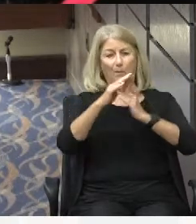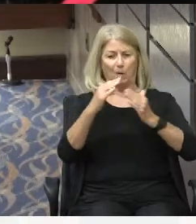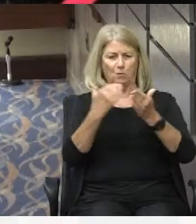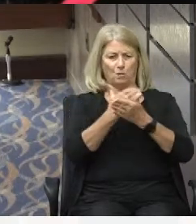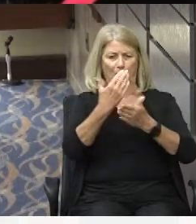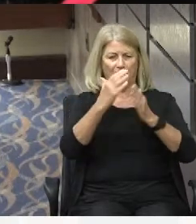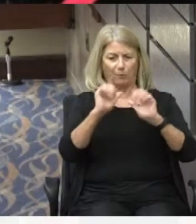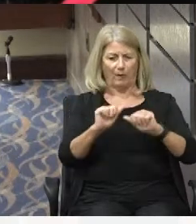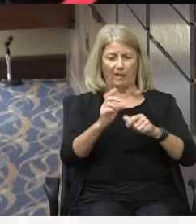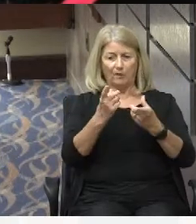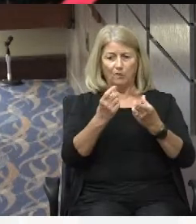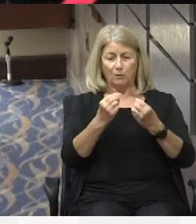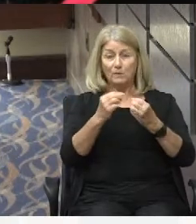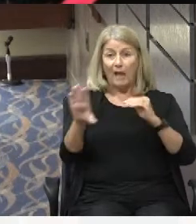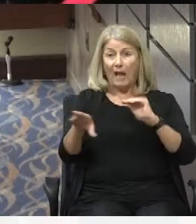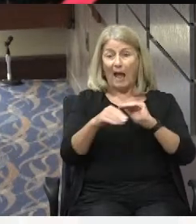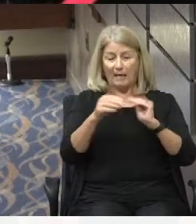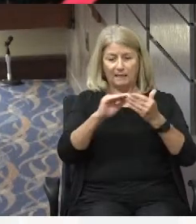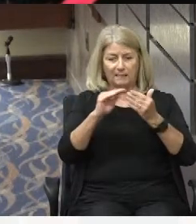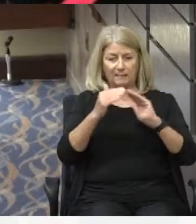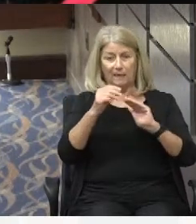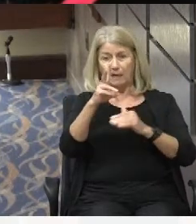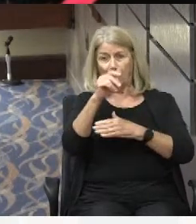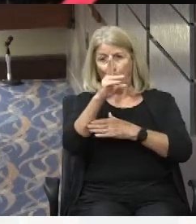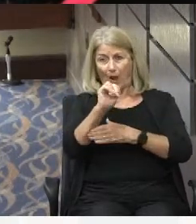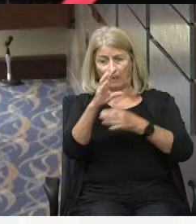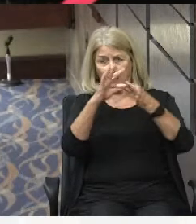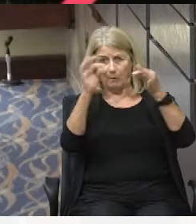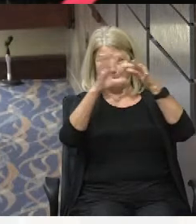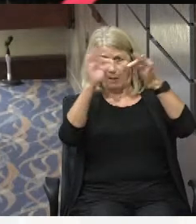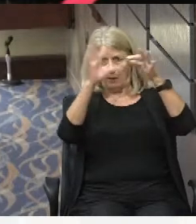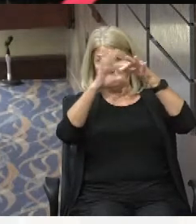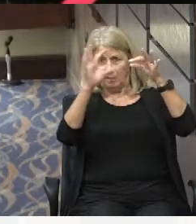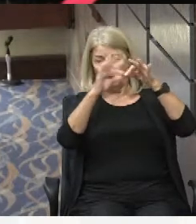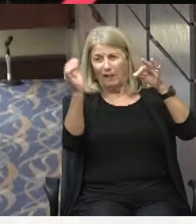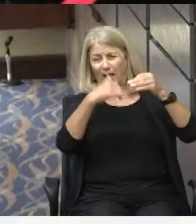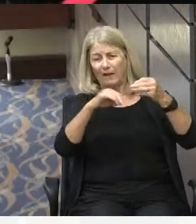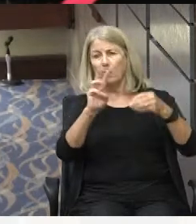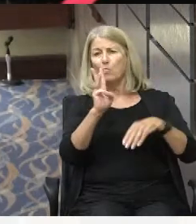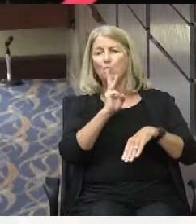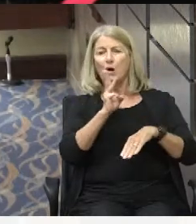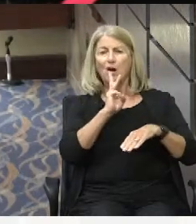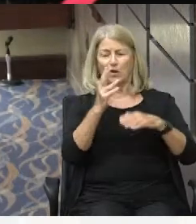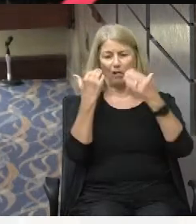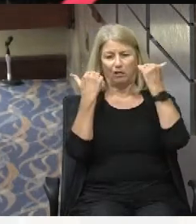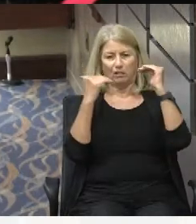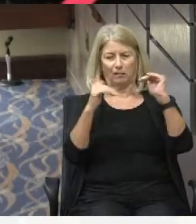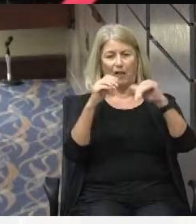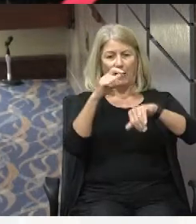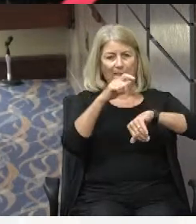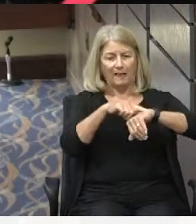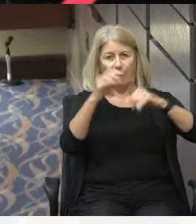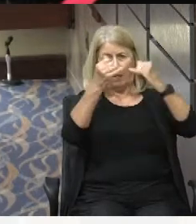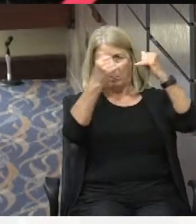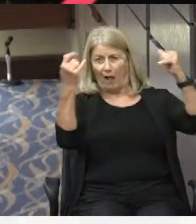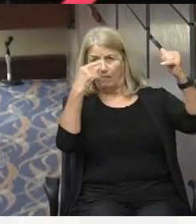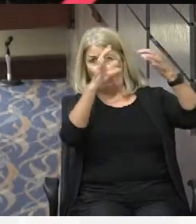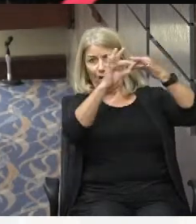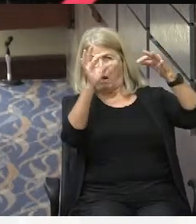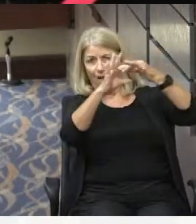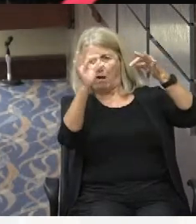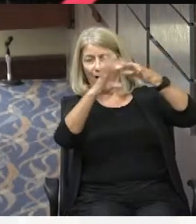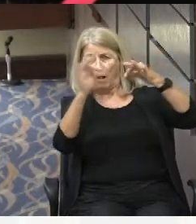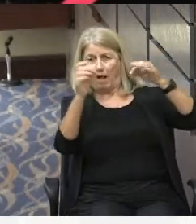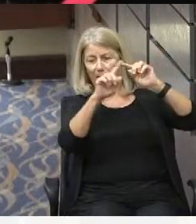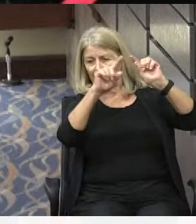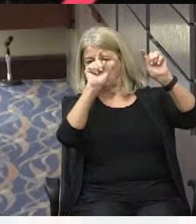do is add a citywide message to the top of the page, as seen here, such as the water restrictions. We can set timelines for these messages and also links to direct